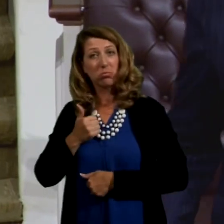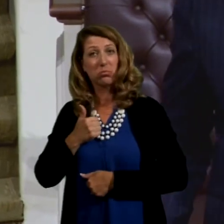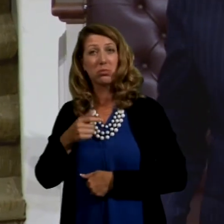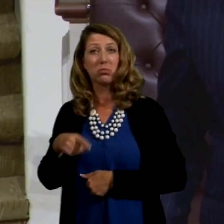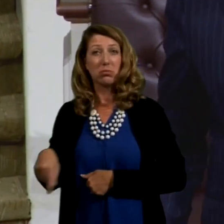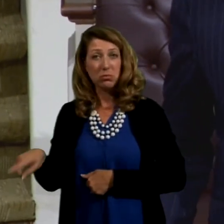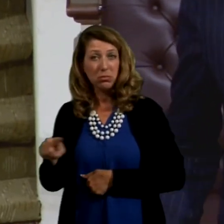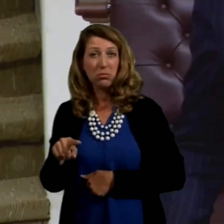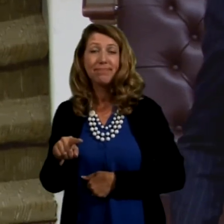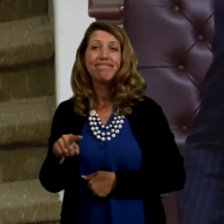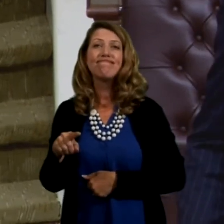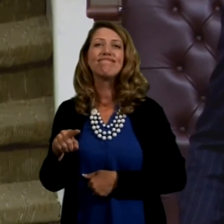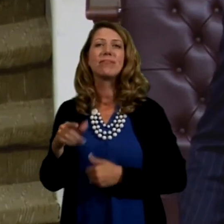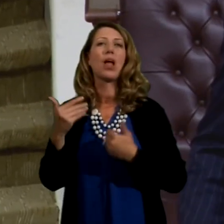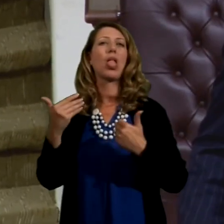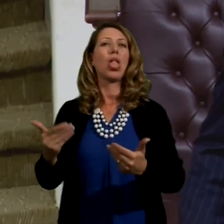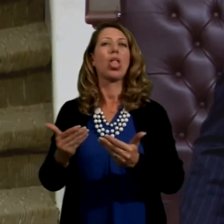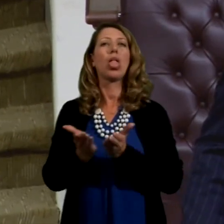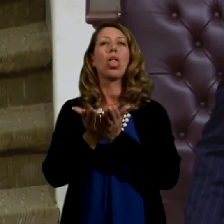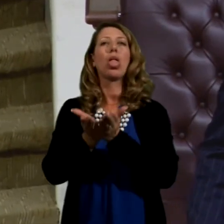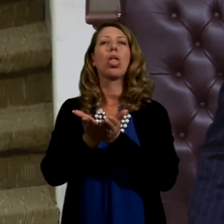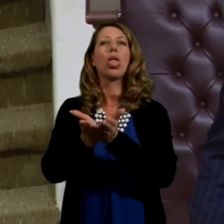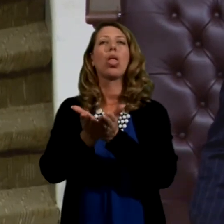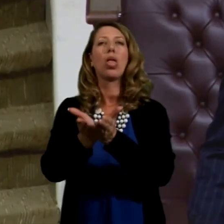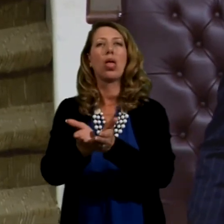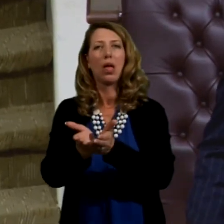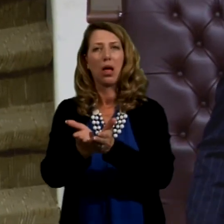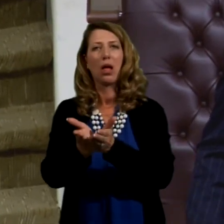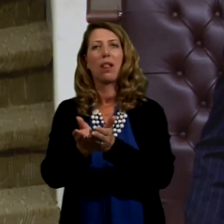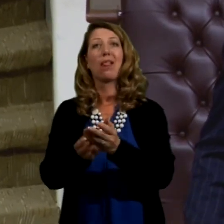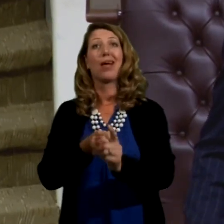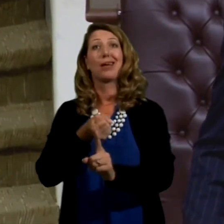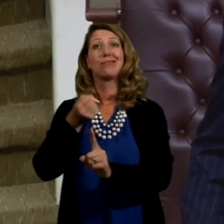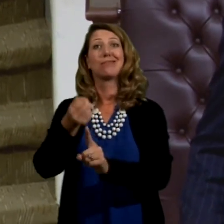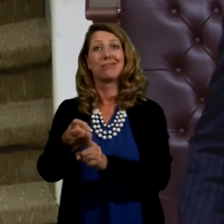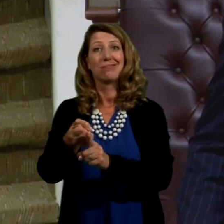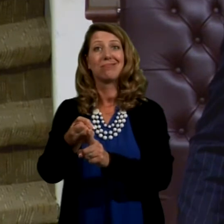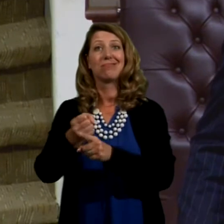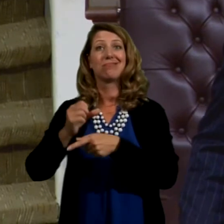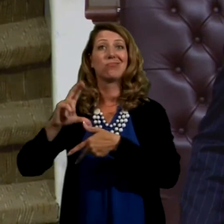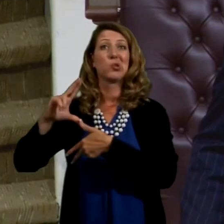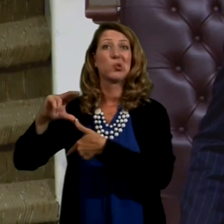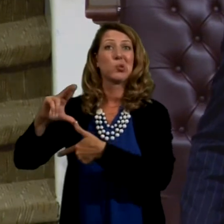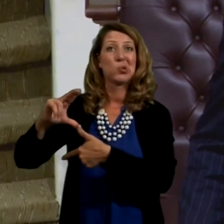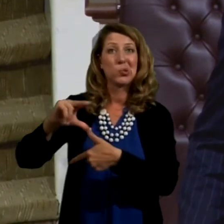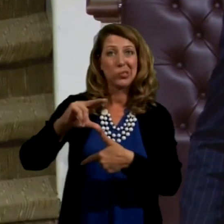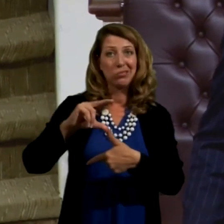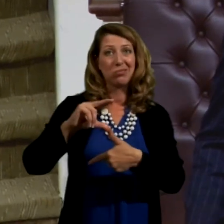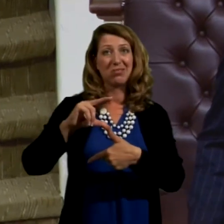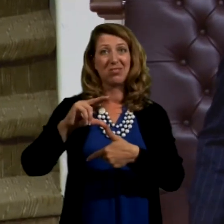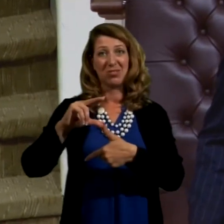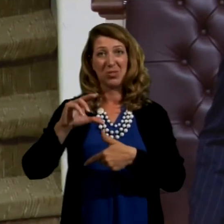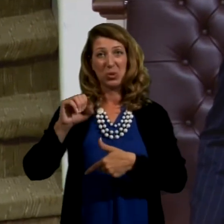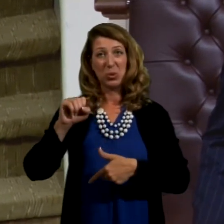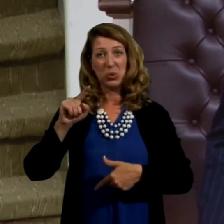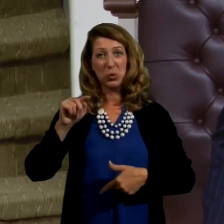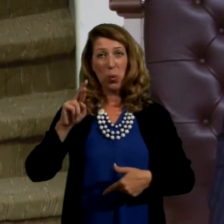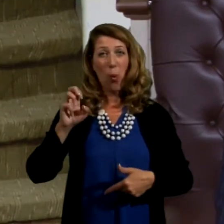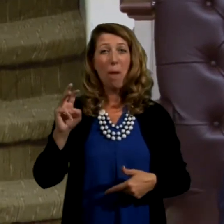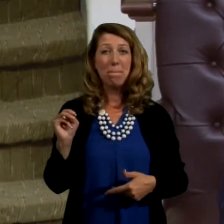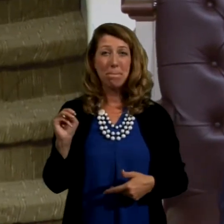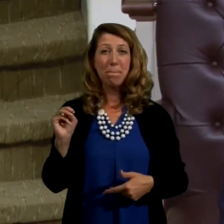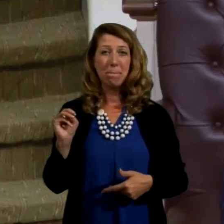Euryclydon. It's another word for Ian. Okay? When they ran into this storm, that's when it